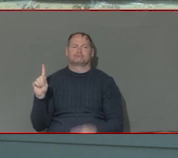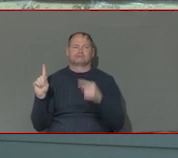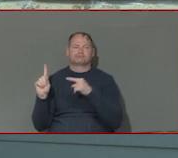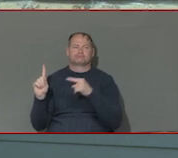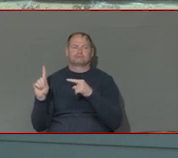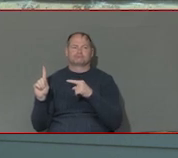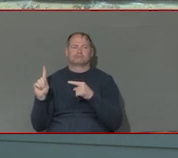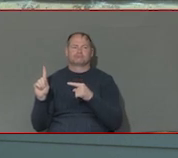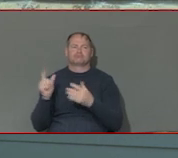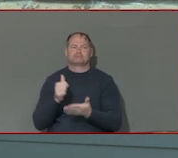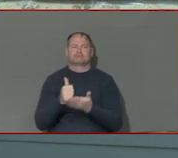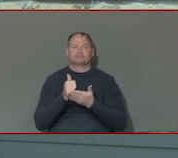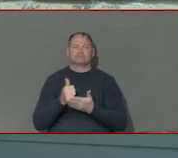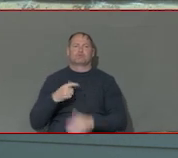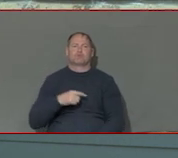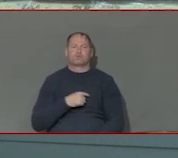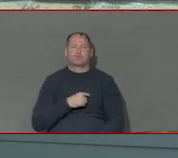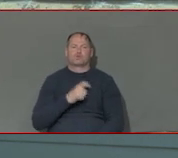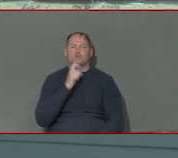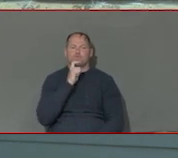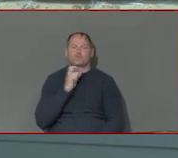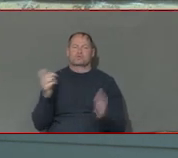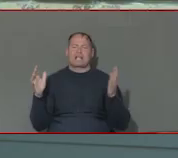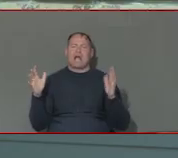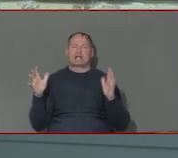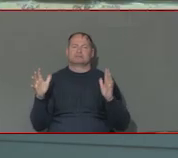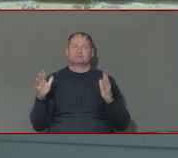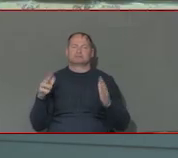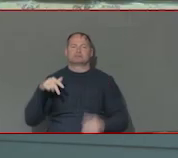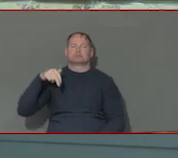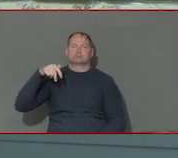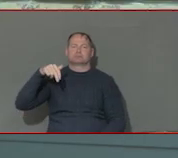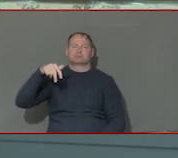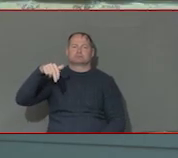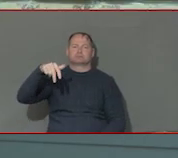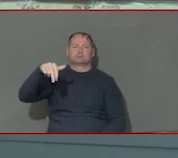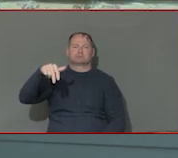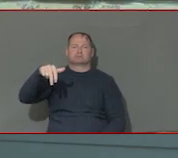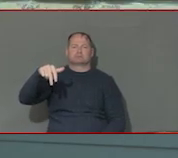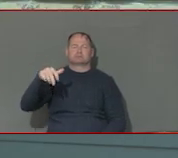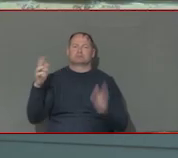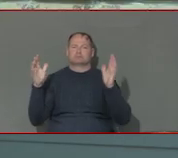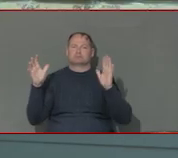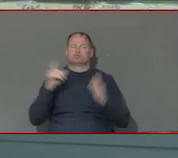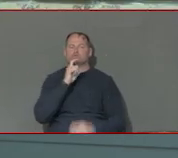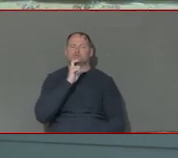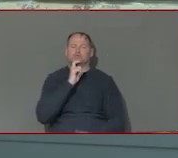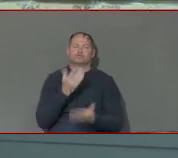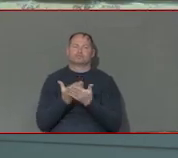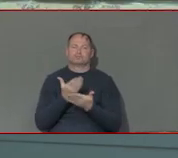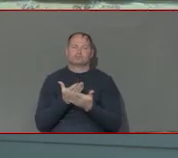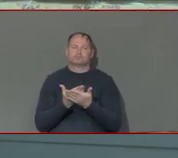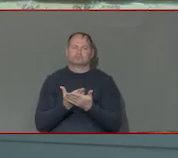to be able to use our hands while we are walking or while we are standing. So you must be